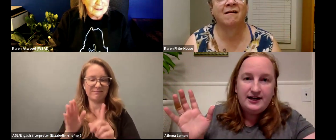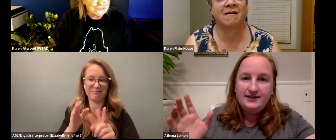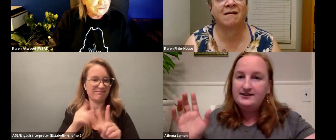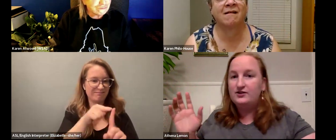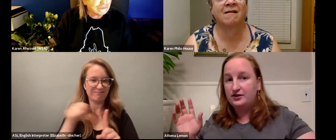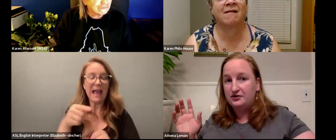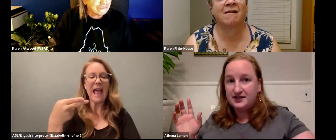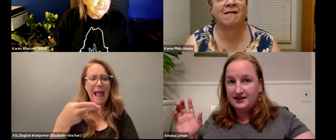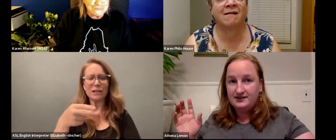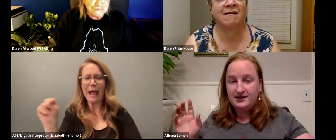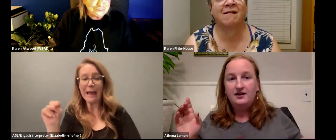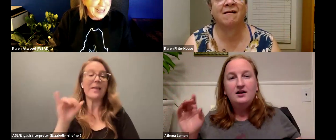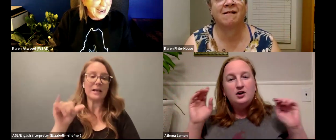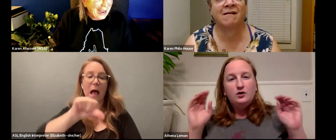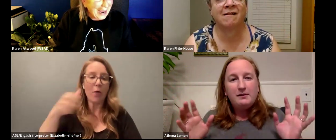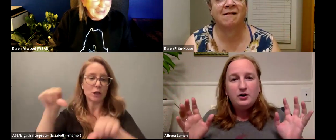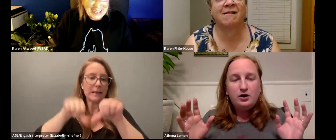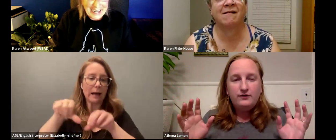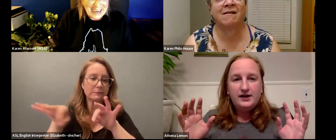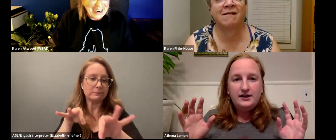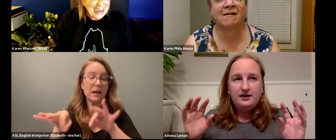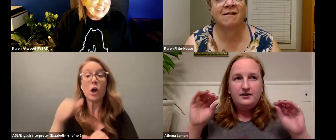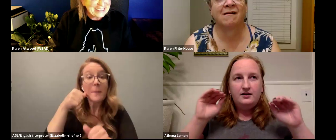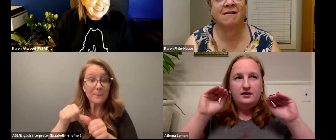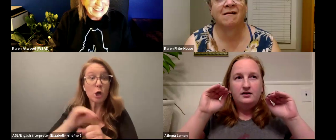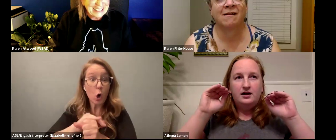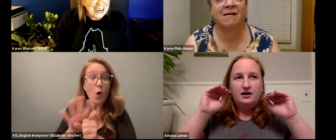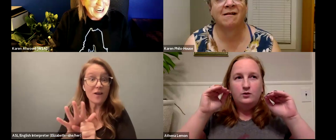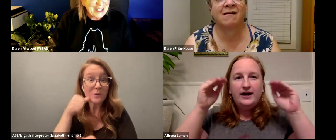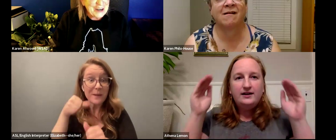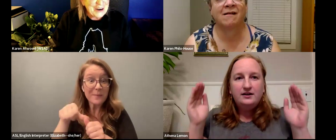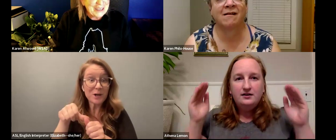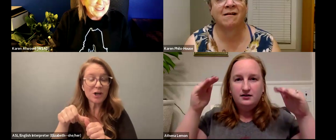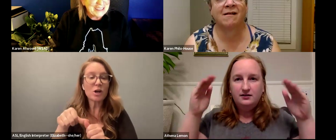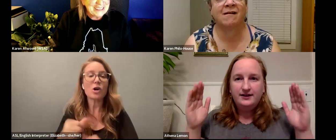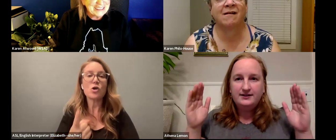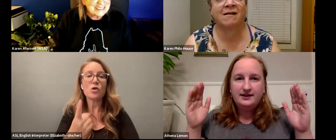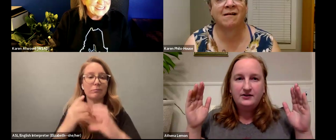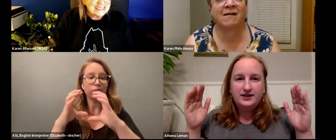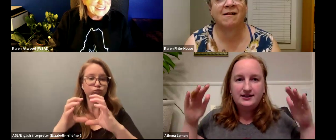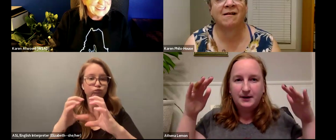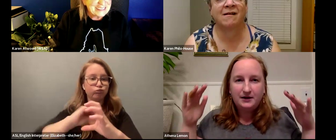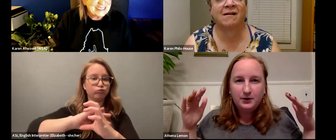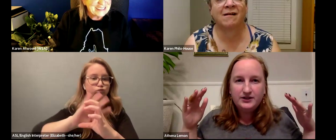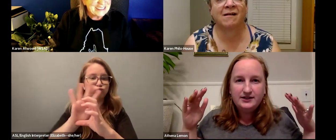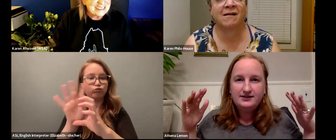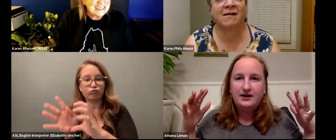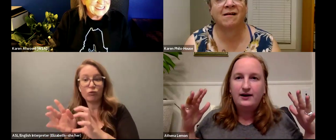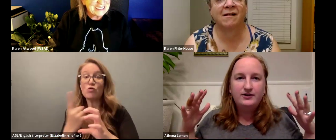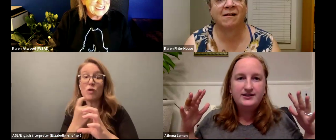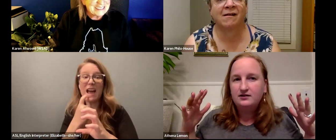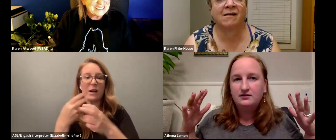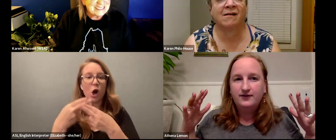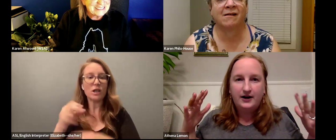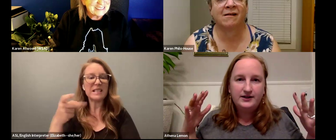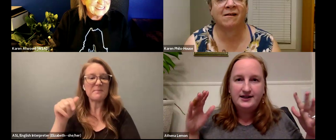The H's and the N's, here's another science thing. Remember COVID, the red things on the outside, the spike proteins, and